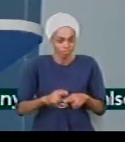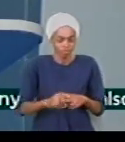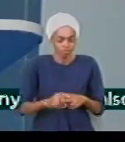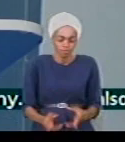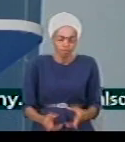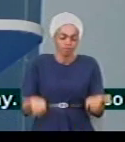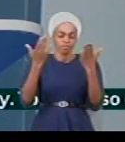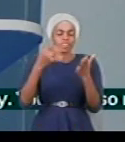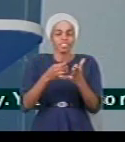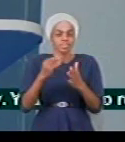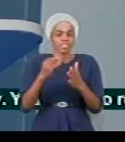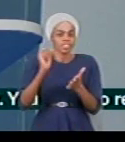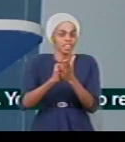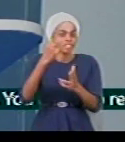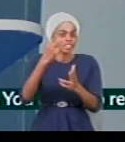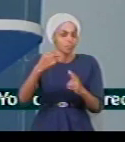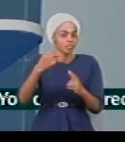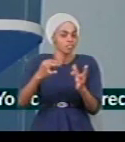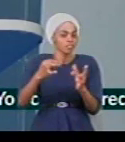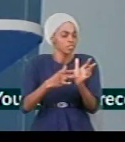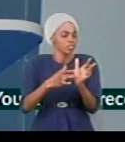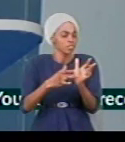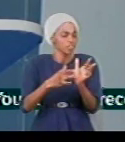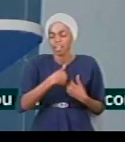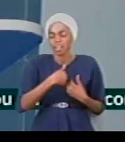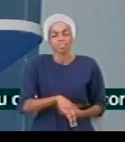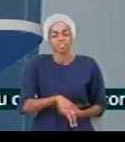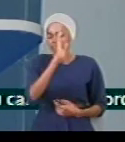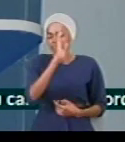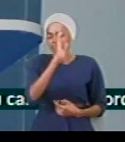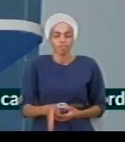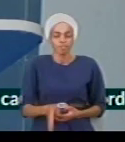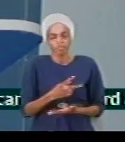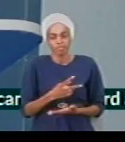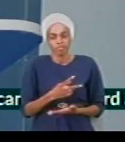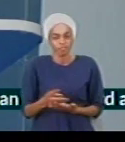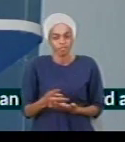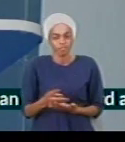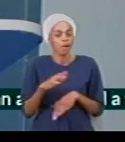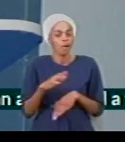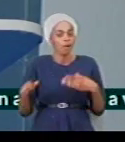Please, overseers, overseers, come forward for the interview.